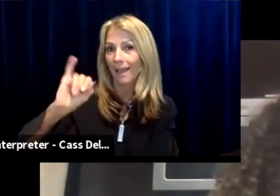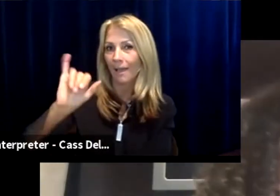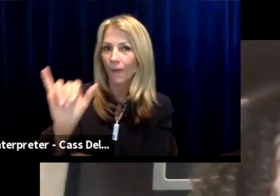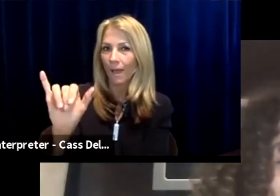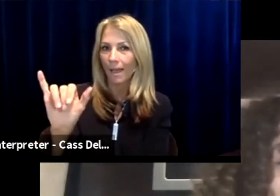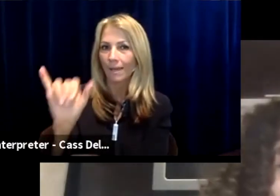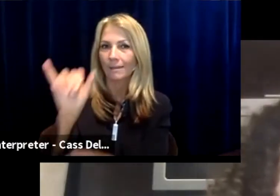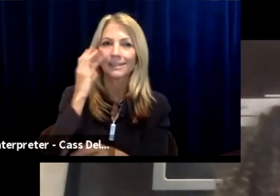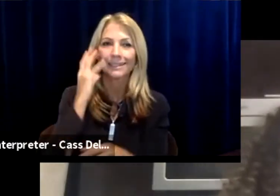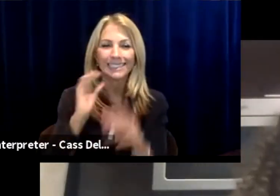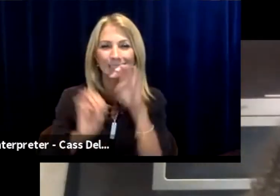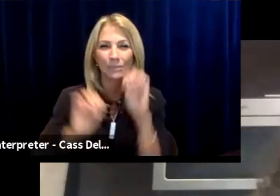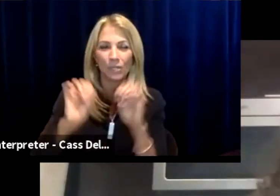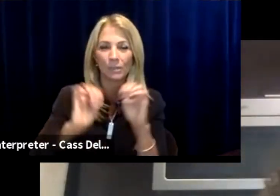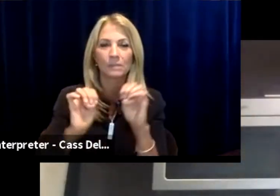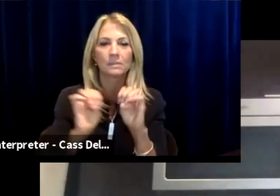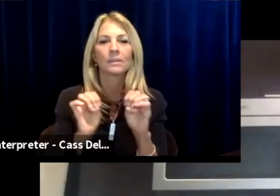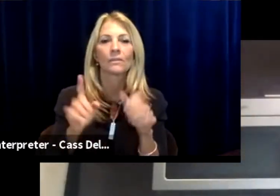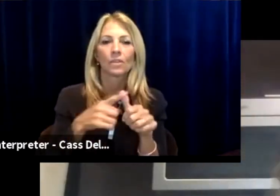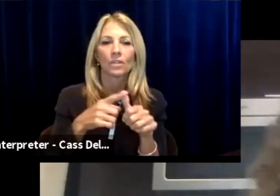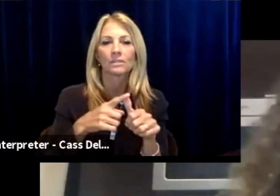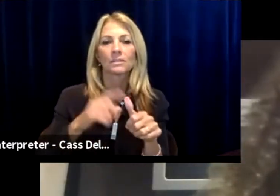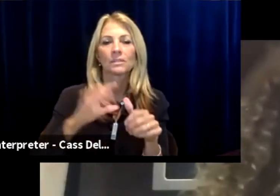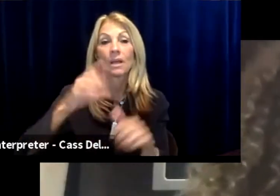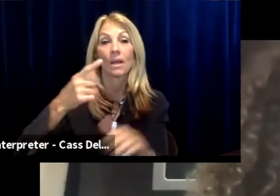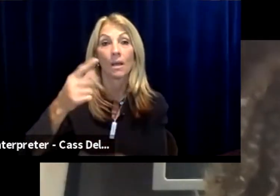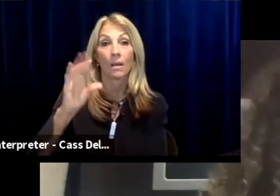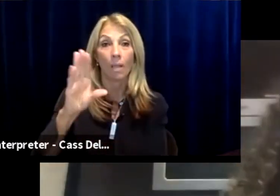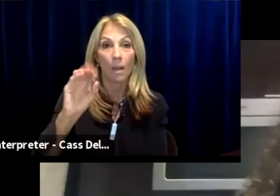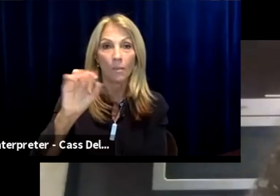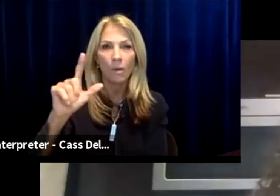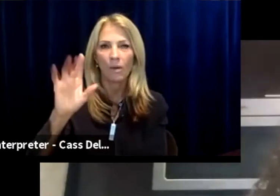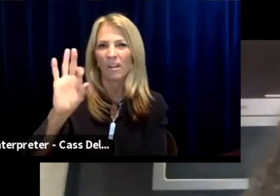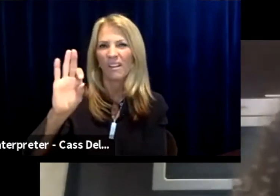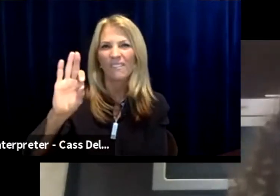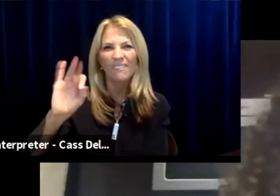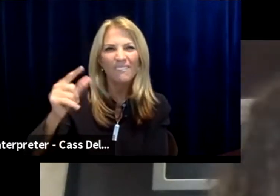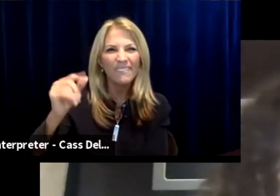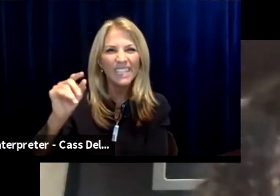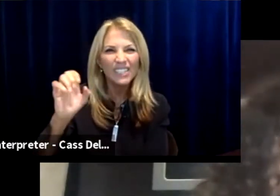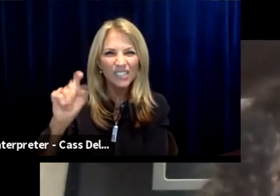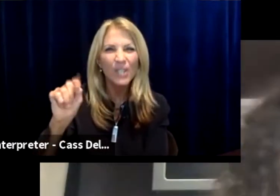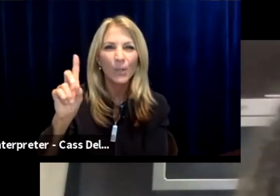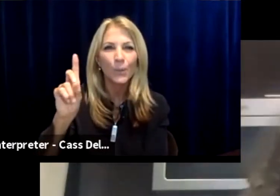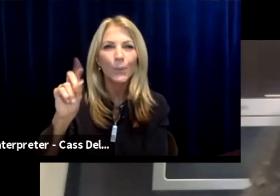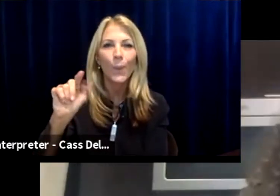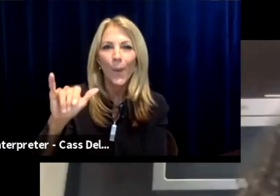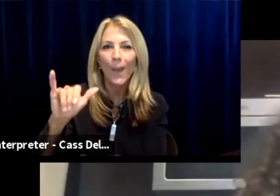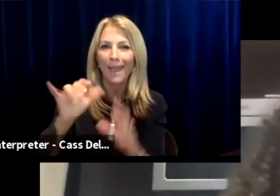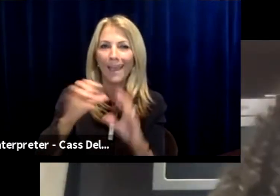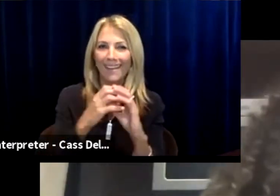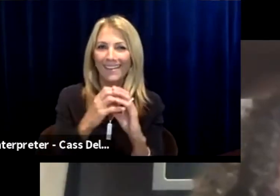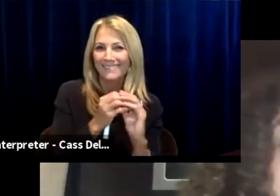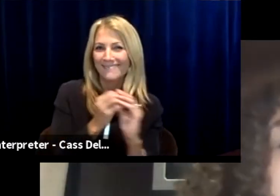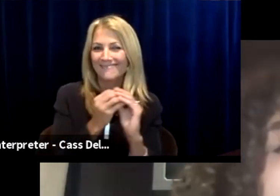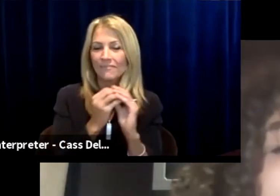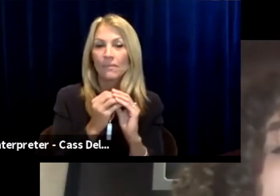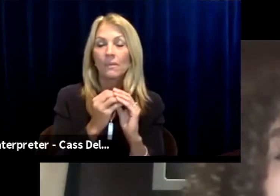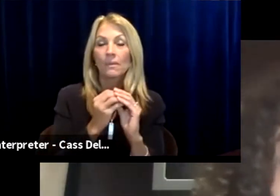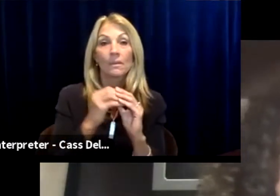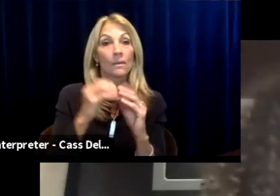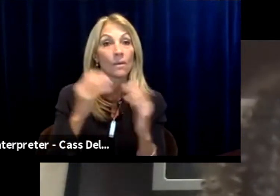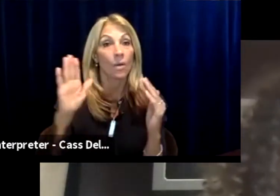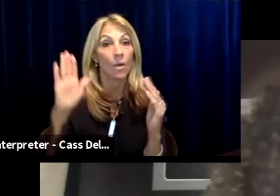global fidget toy. So I hope everybody has their ingredients ready. As a reminder, you will need